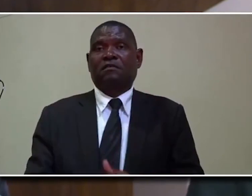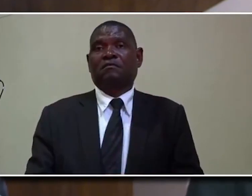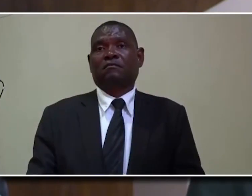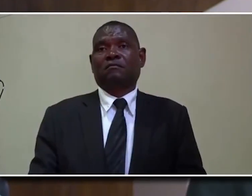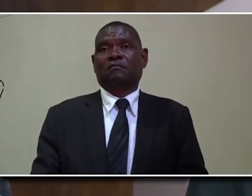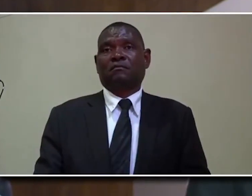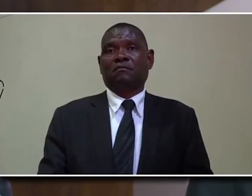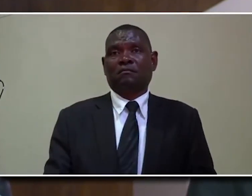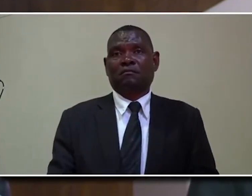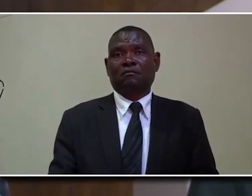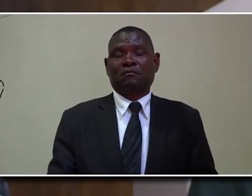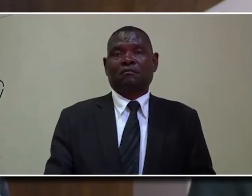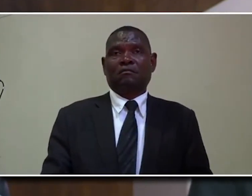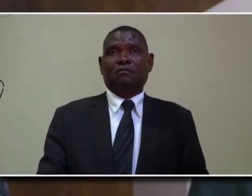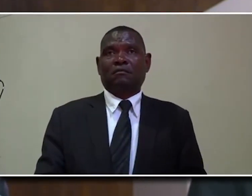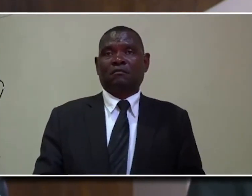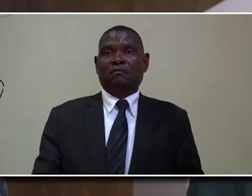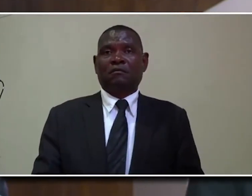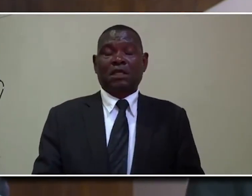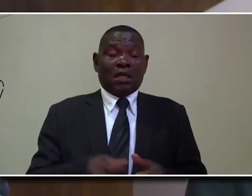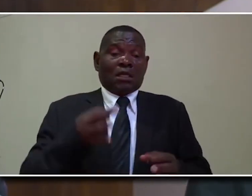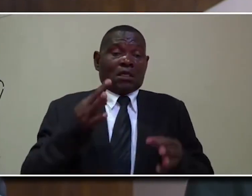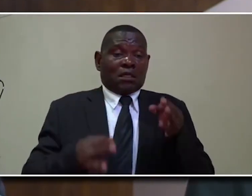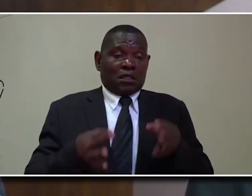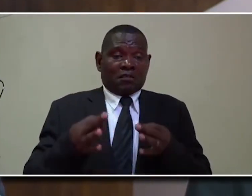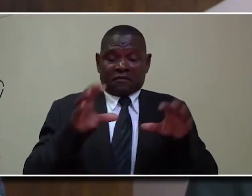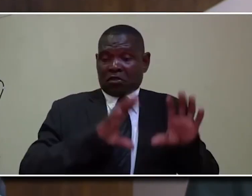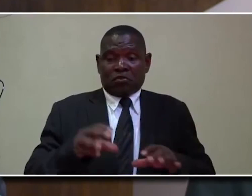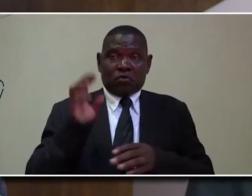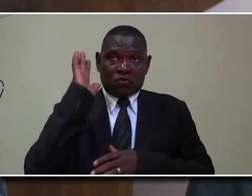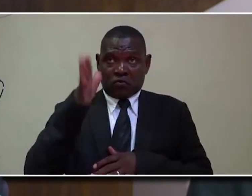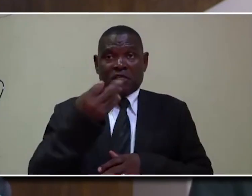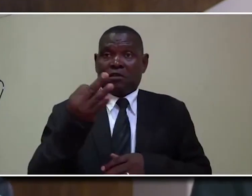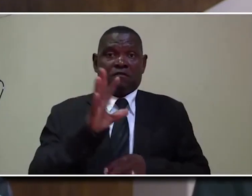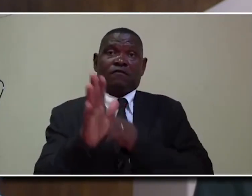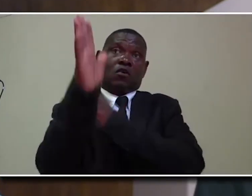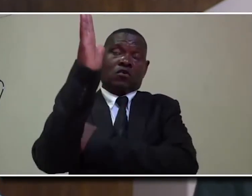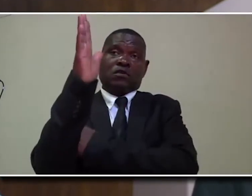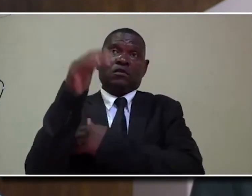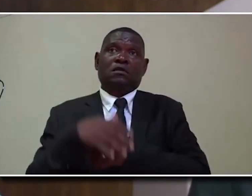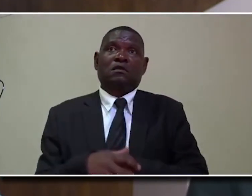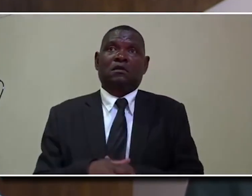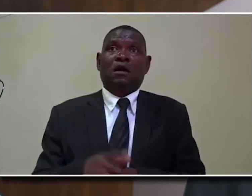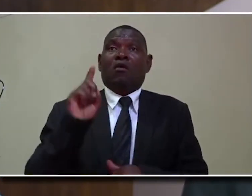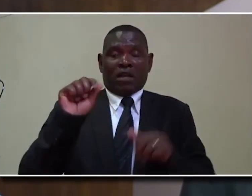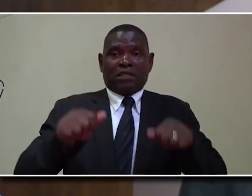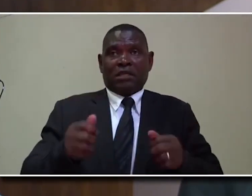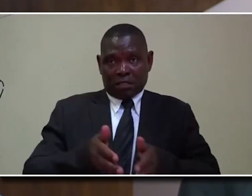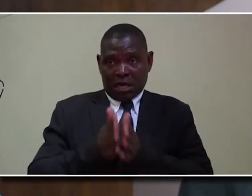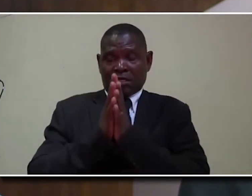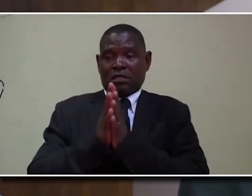That if we do the will of God, then one might ask, how shall